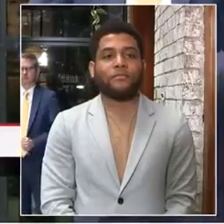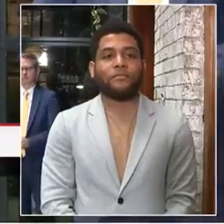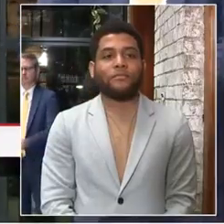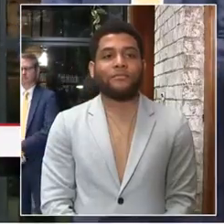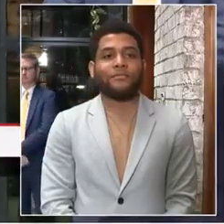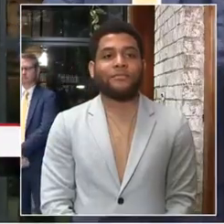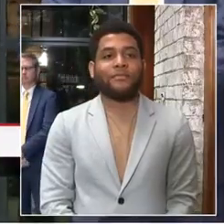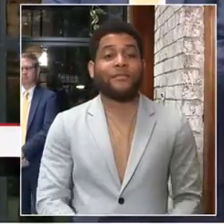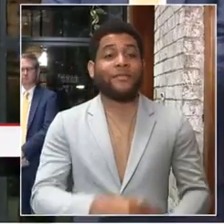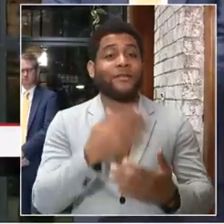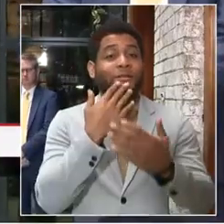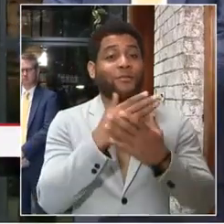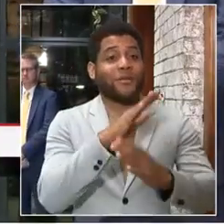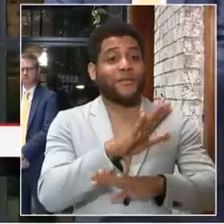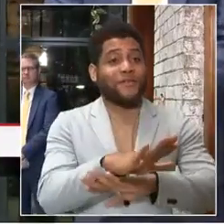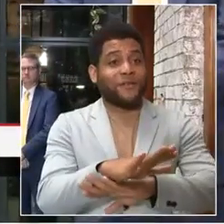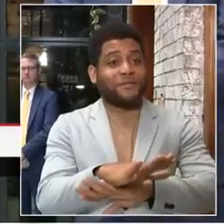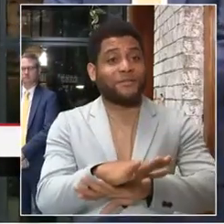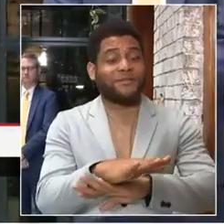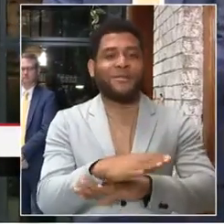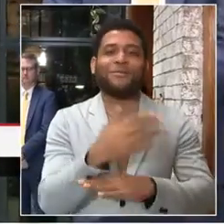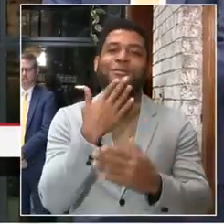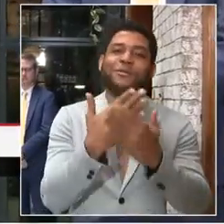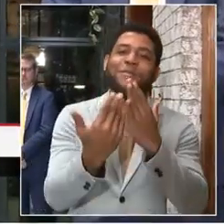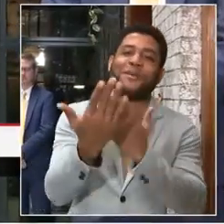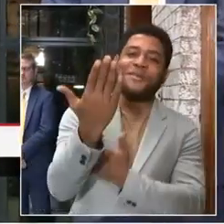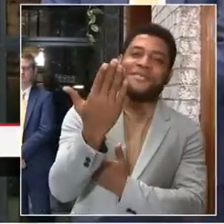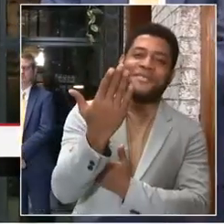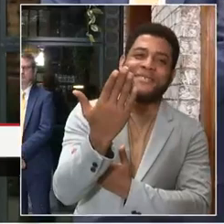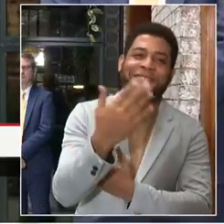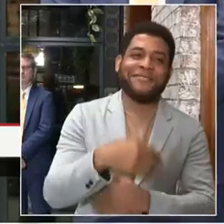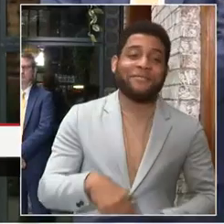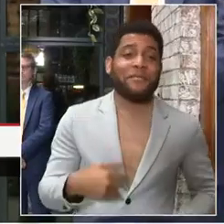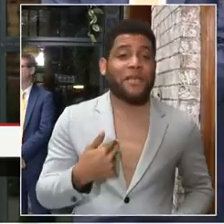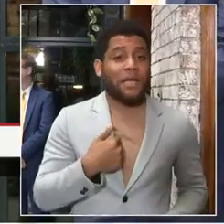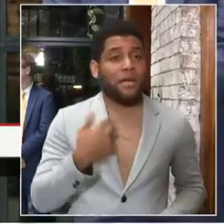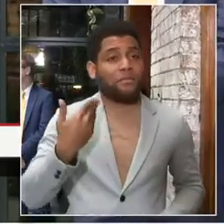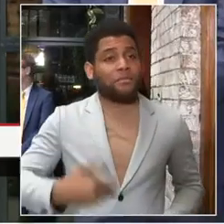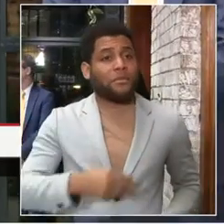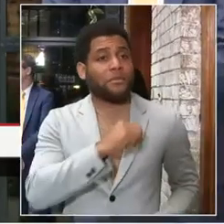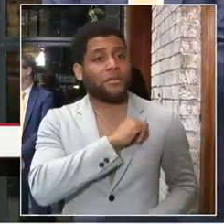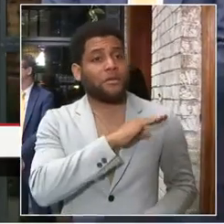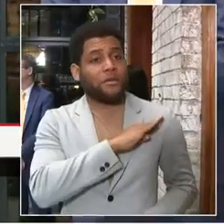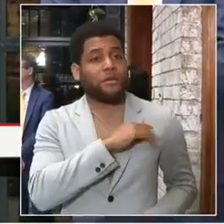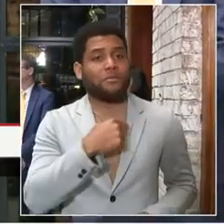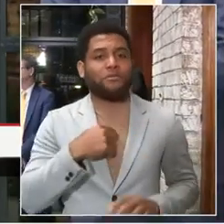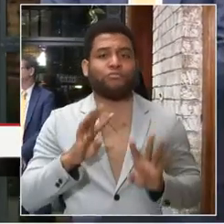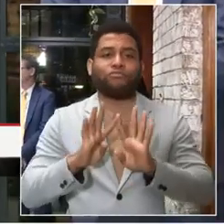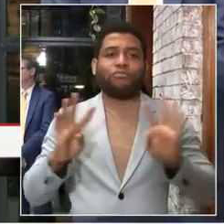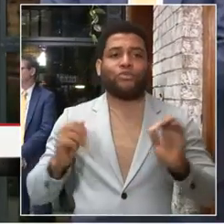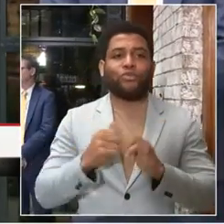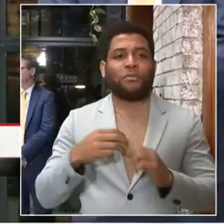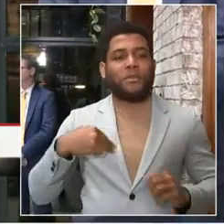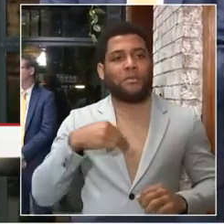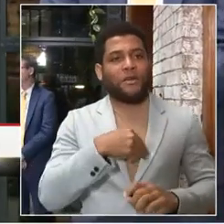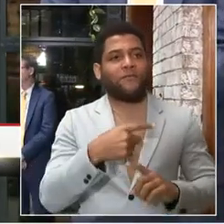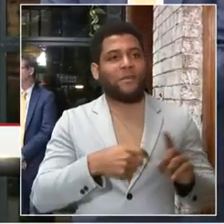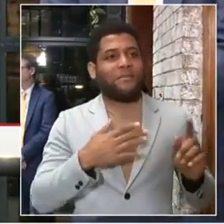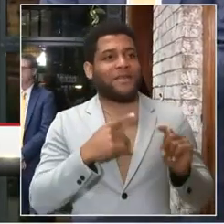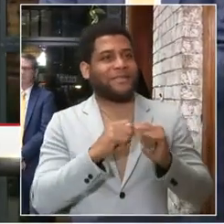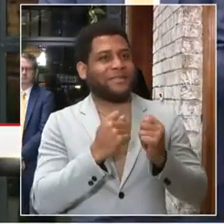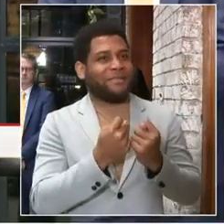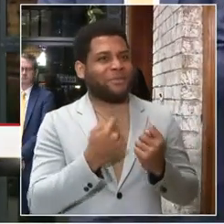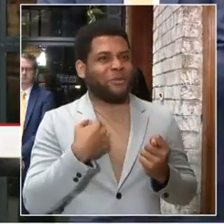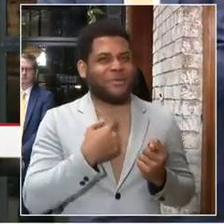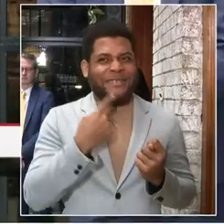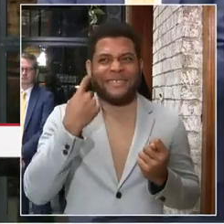Good afternoon, good morning, everybody. I'm Muriel Bowser. I'm joined by members of my team, and we just